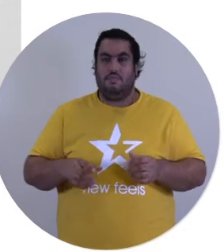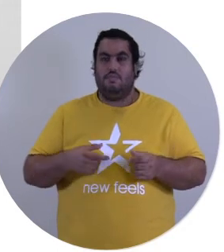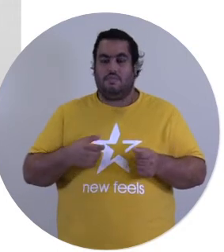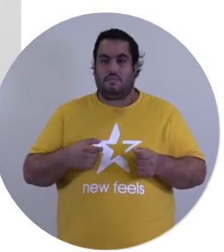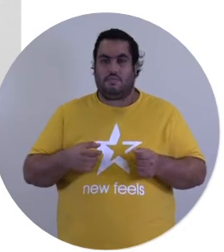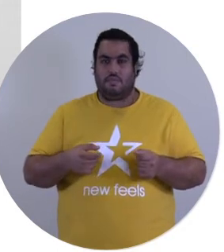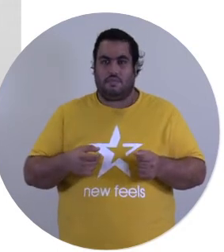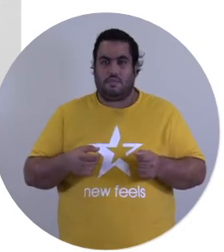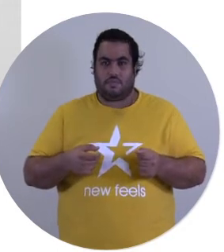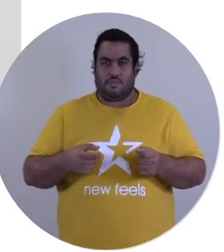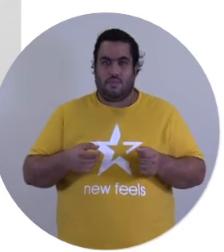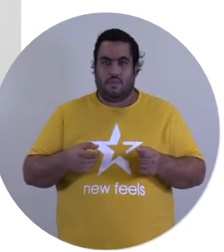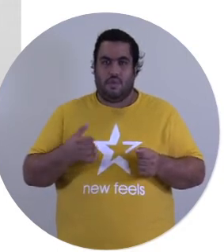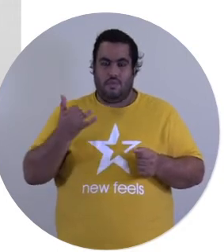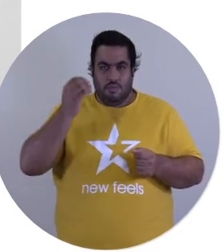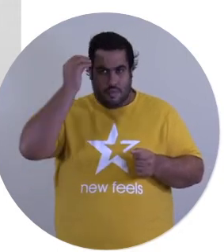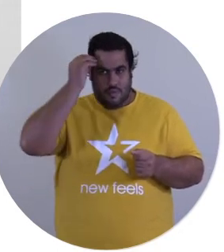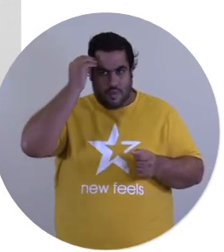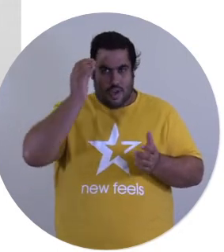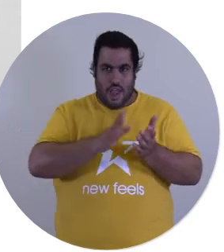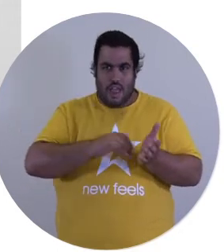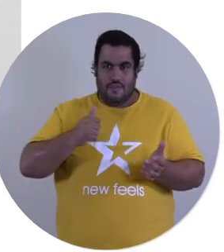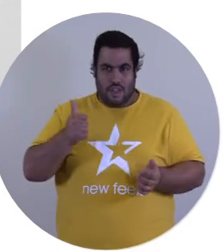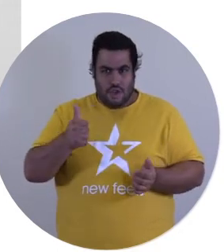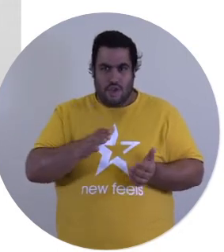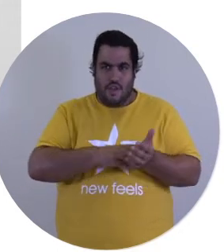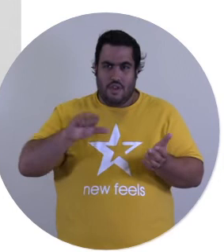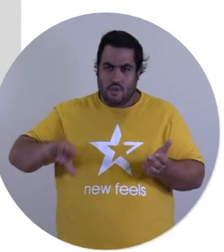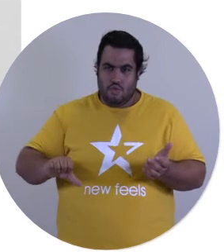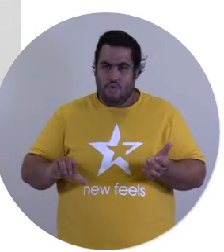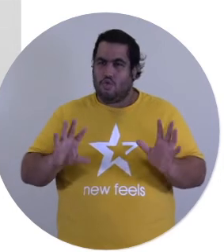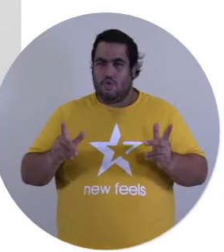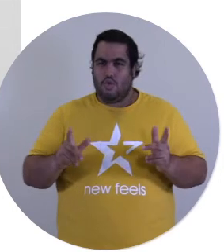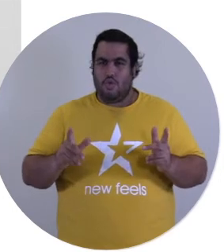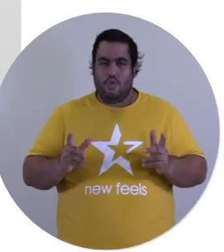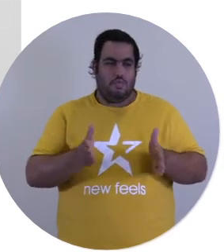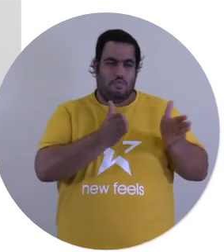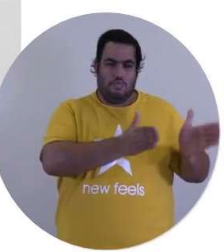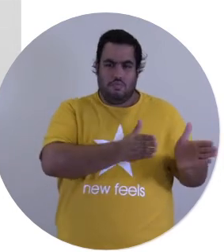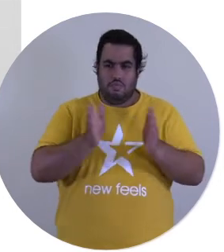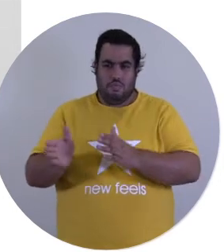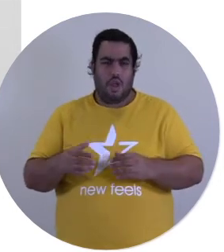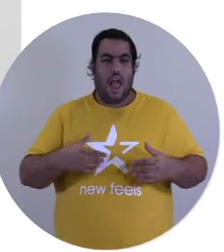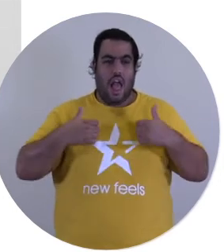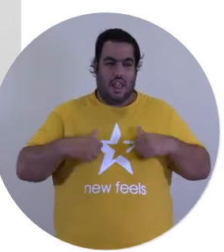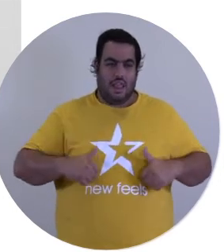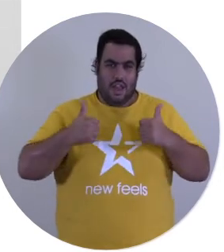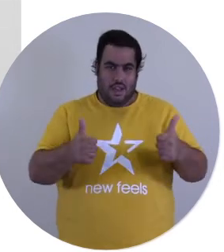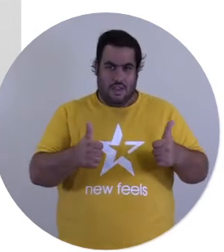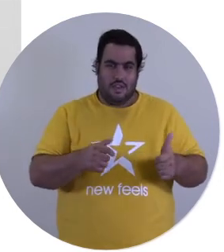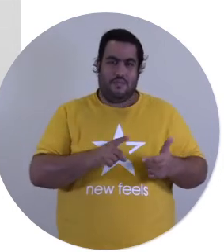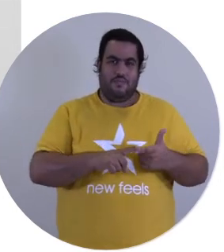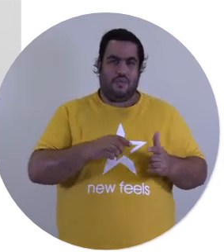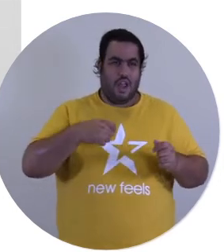far. The shopping malls, the cinemas, the shops, everything is far from you, and less job